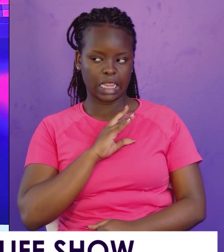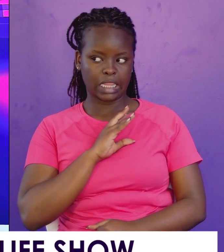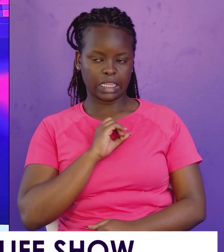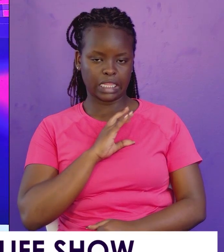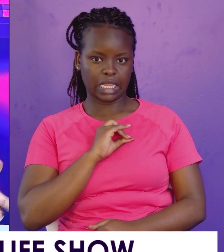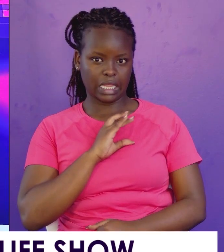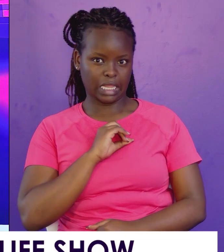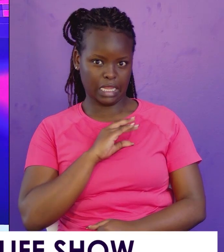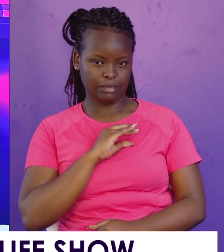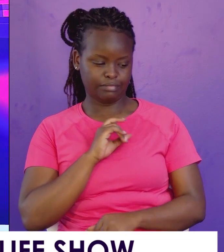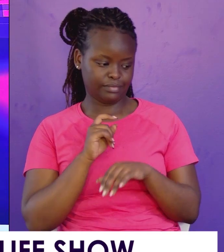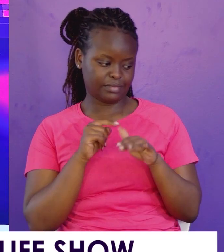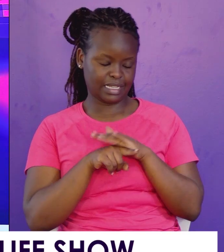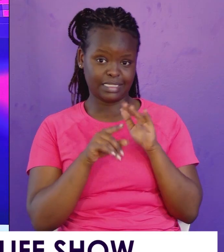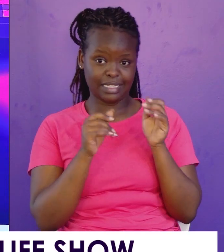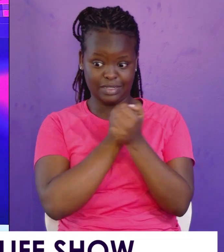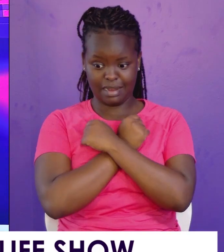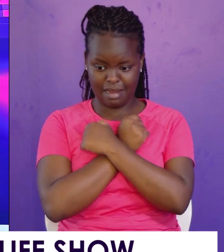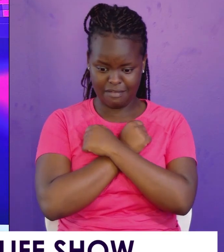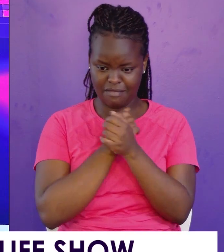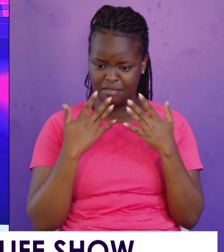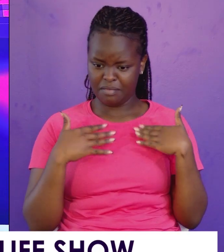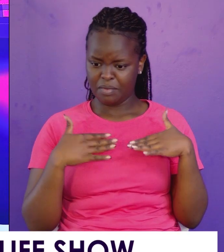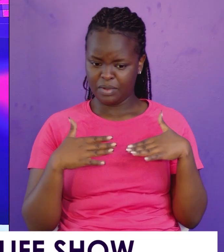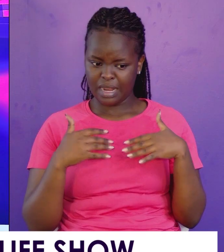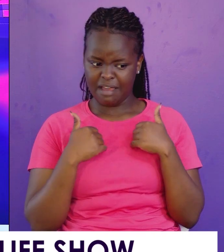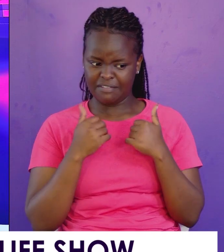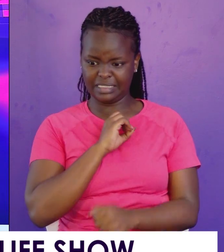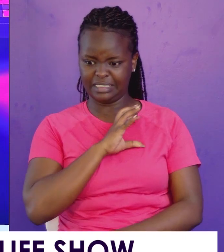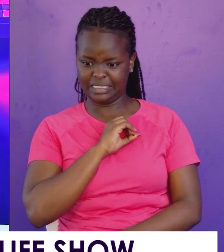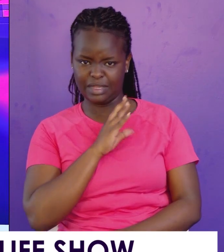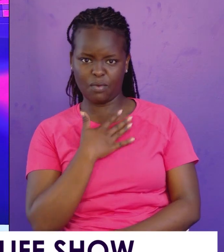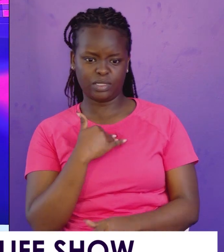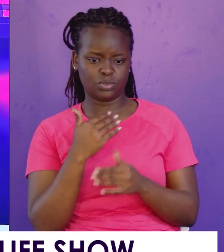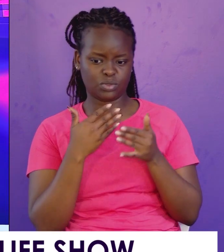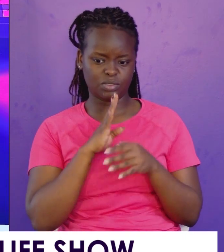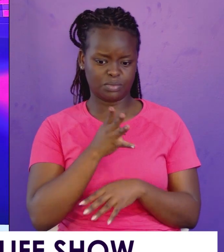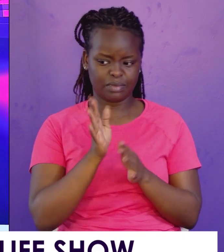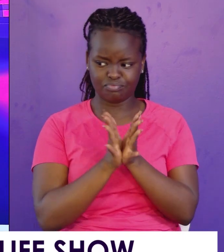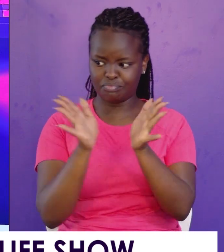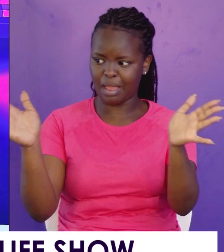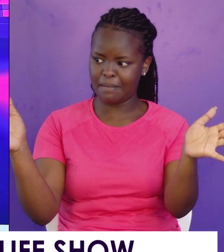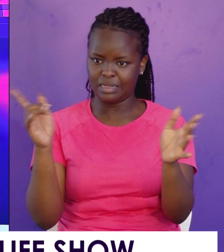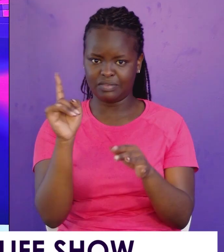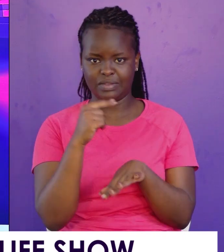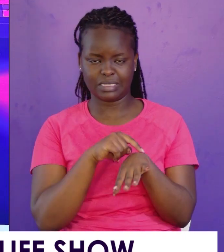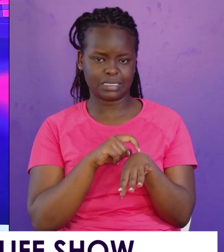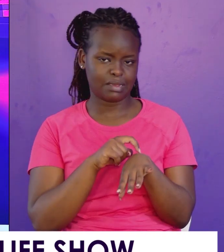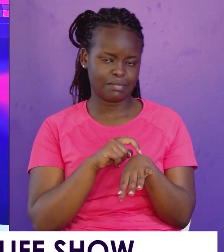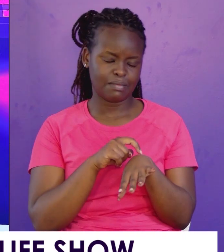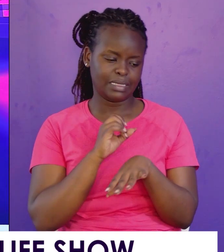into love relationships. People see butterflies when they meet a crowd. They want to speak in publicly for the first time. Yeah. So